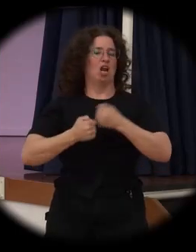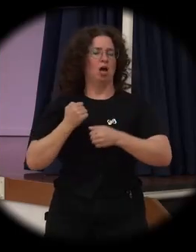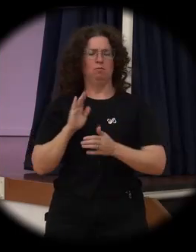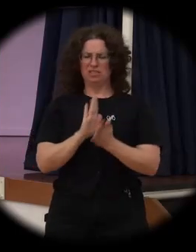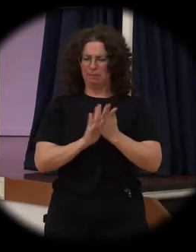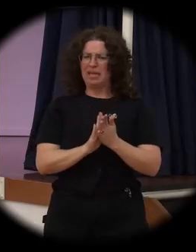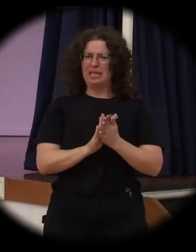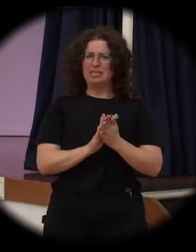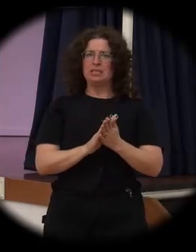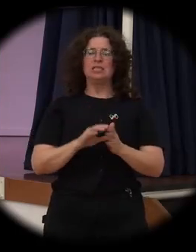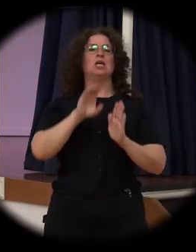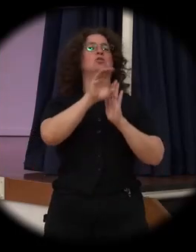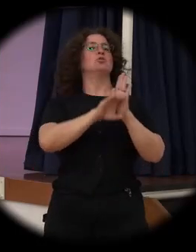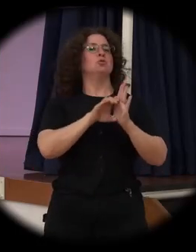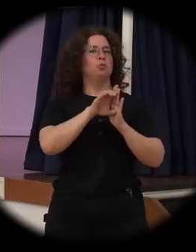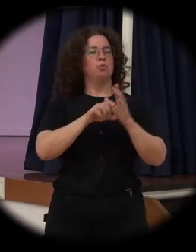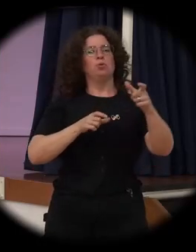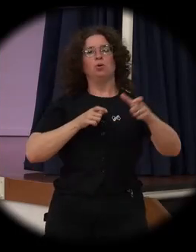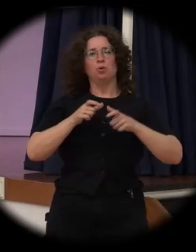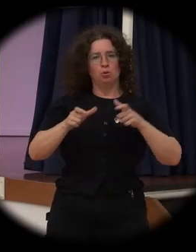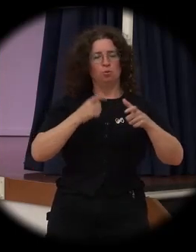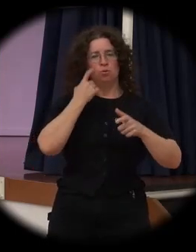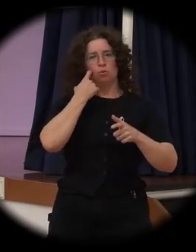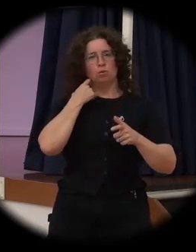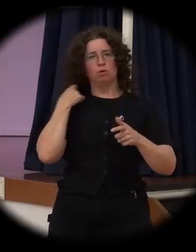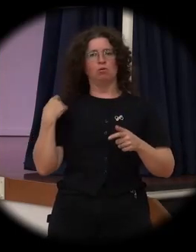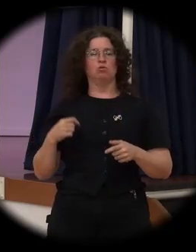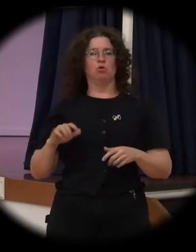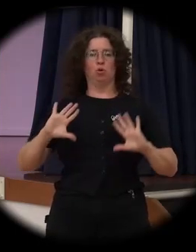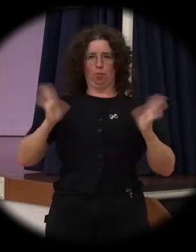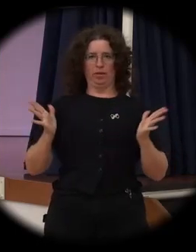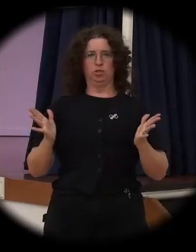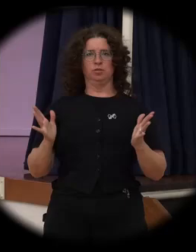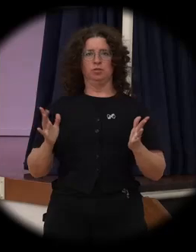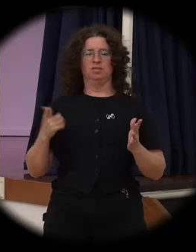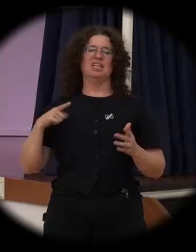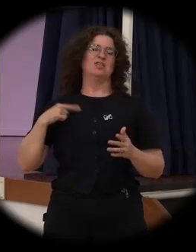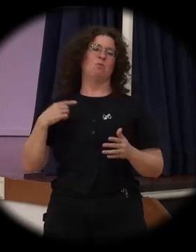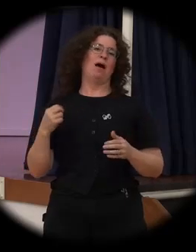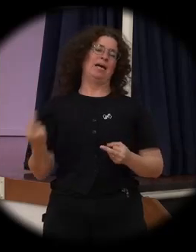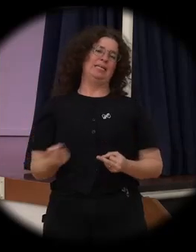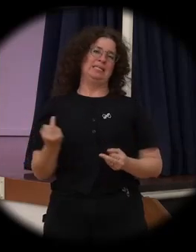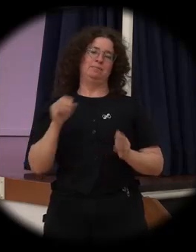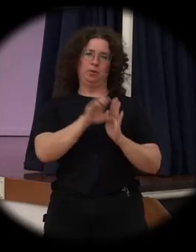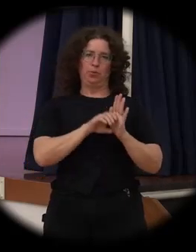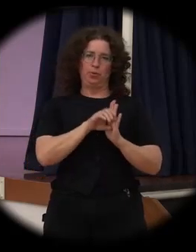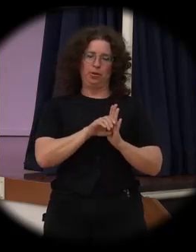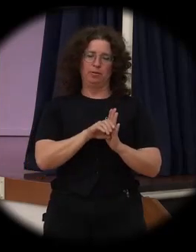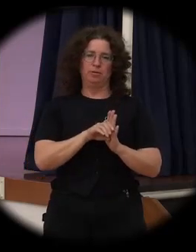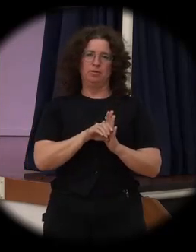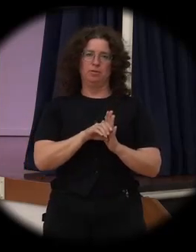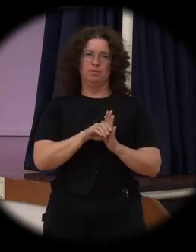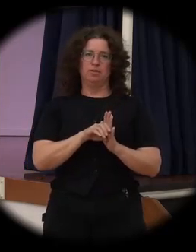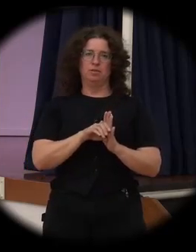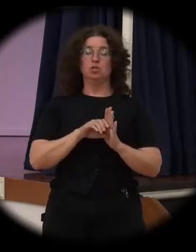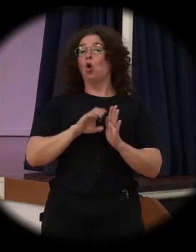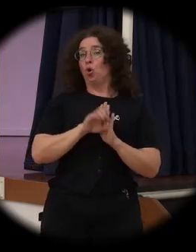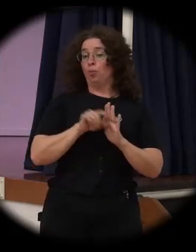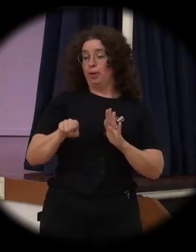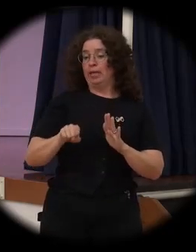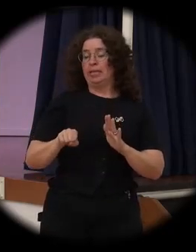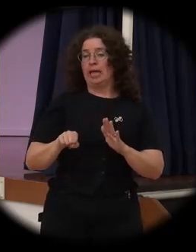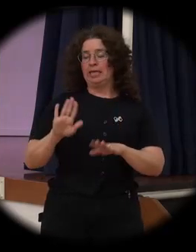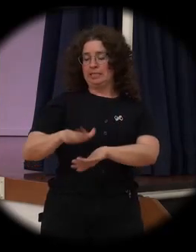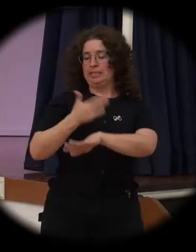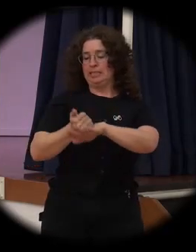the build automation control it, and that's what that spare computer is for. So to set up your runner, so your spare computer can be a runner,